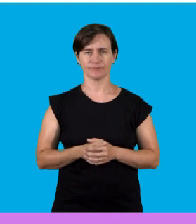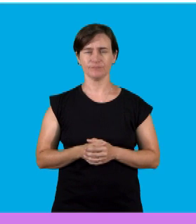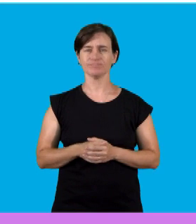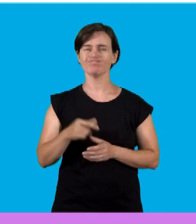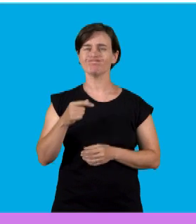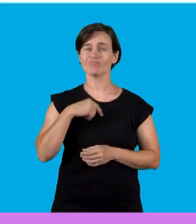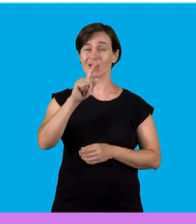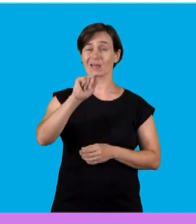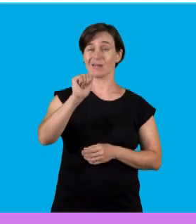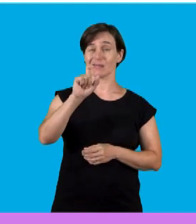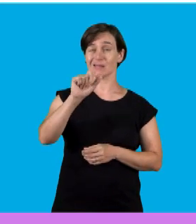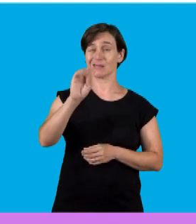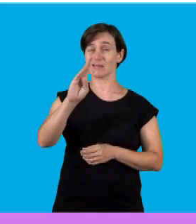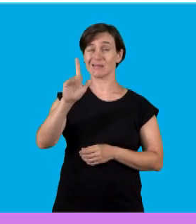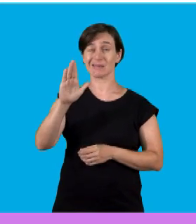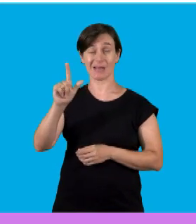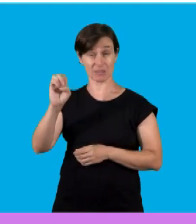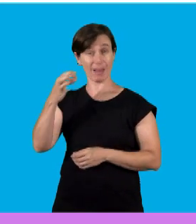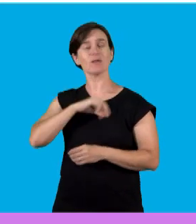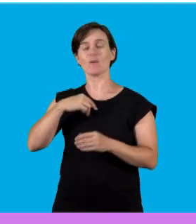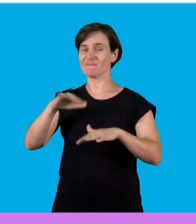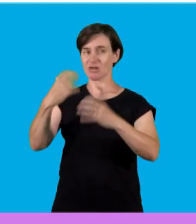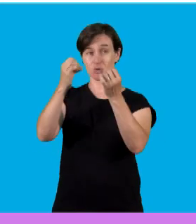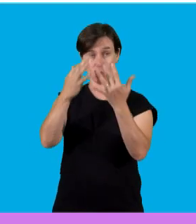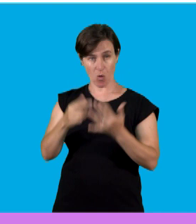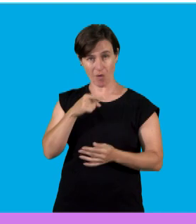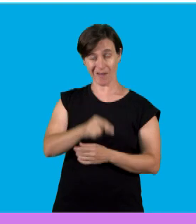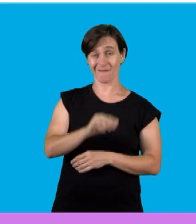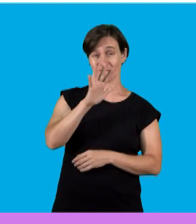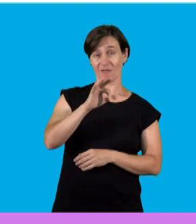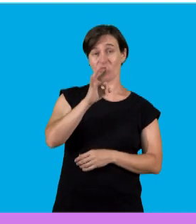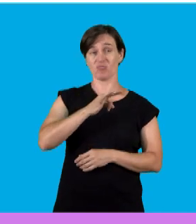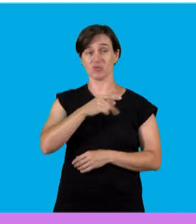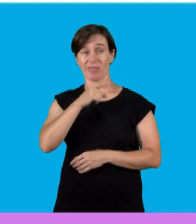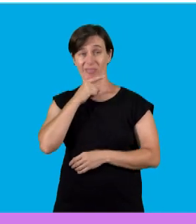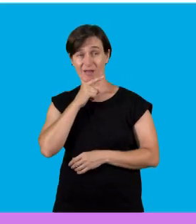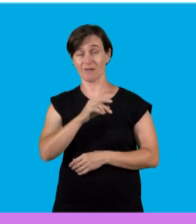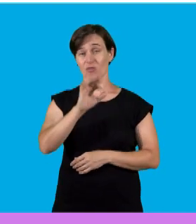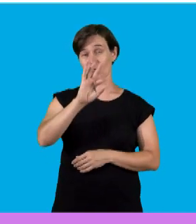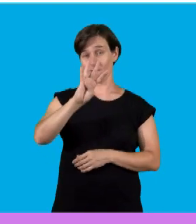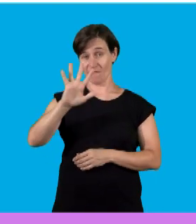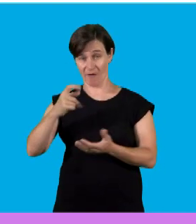right? What is our taxable income? Here, right? We calculated it to be